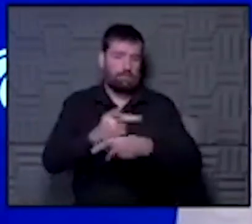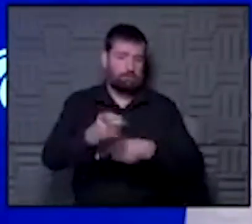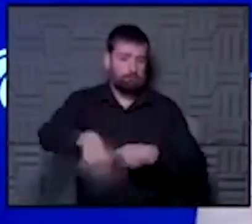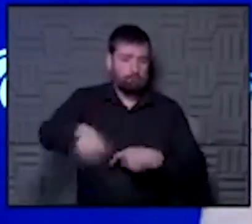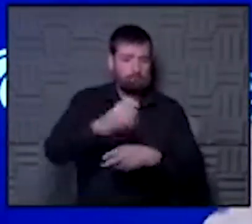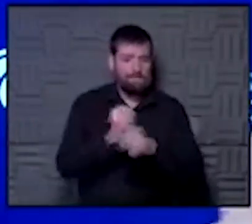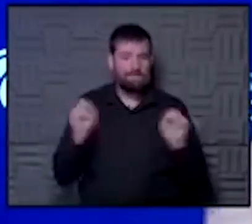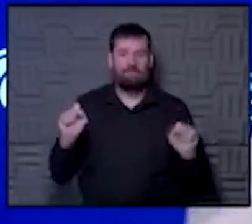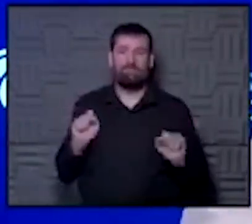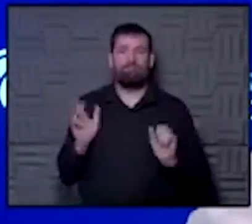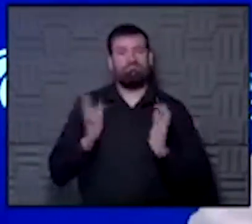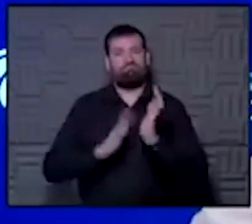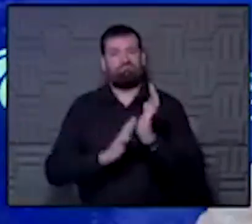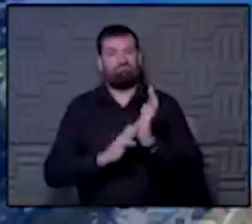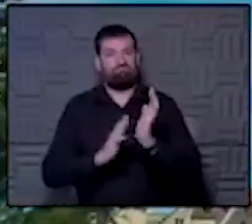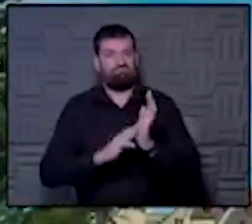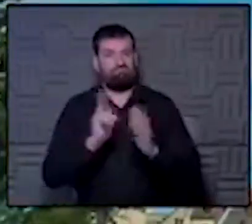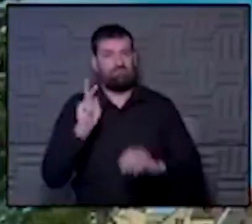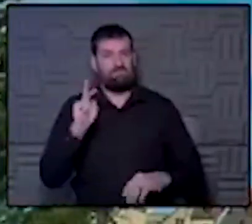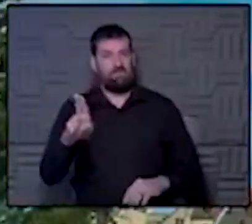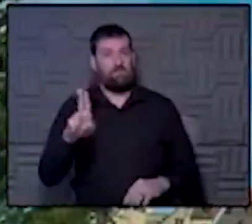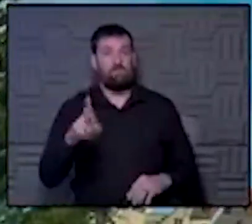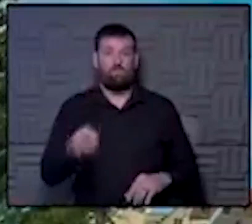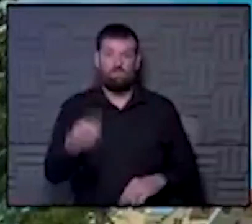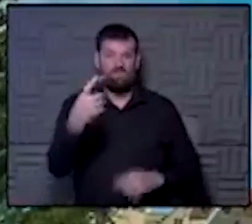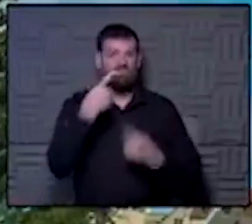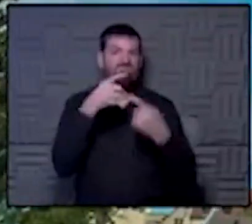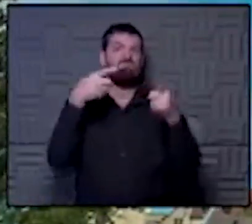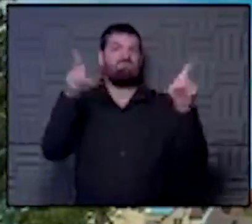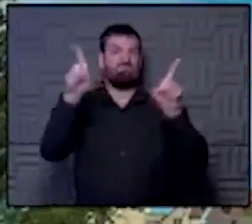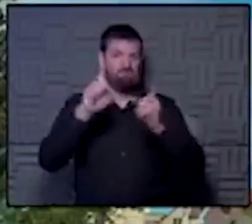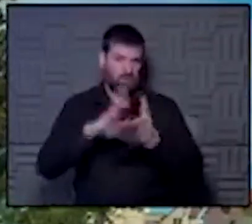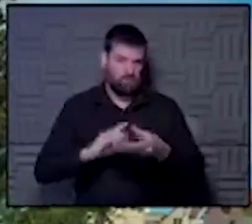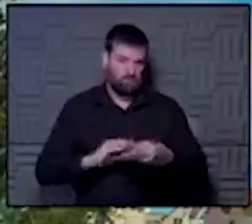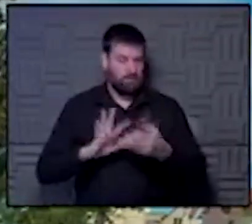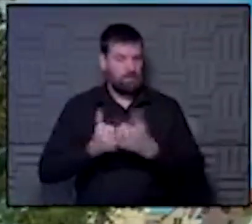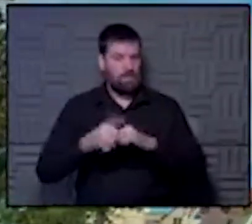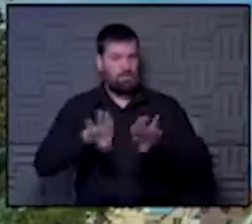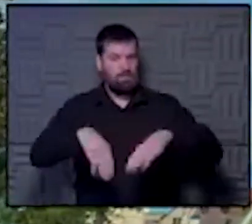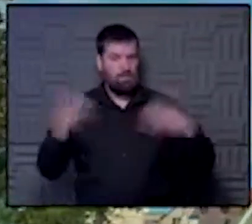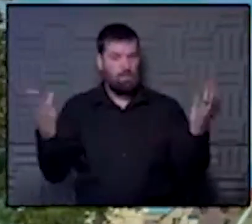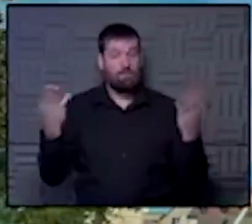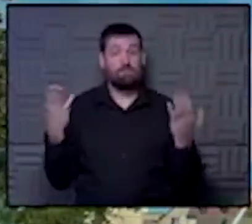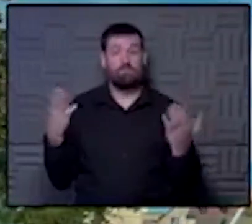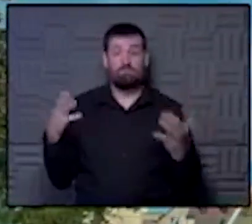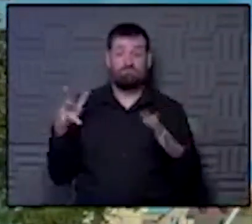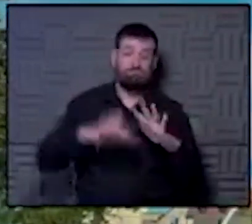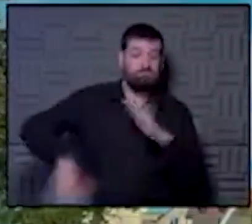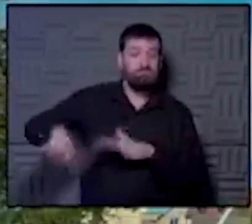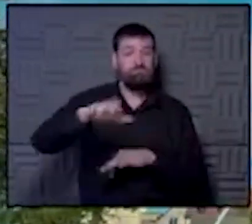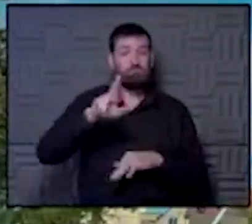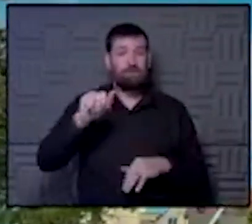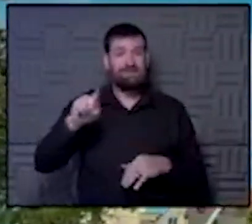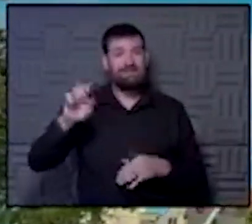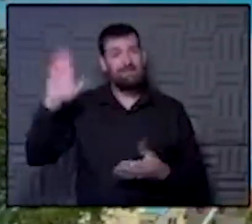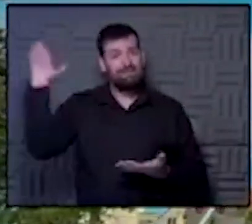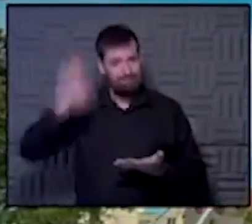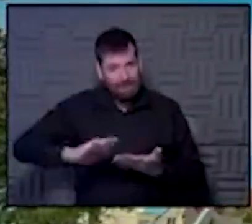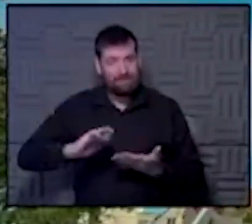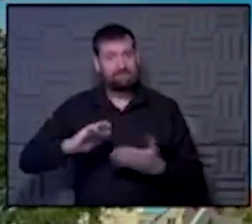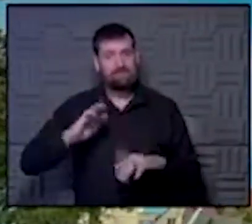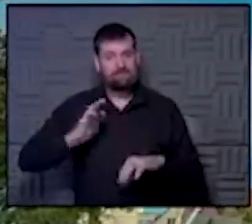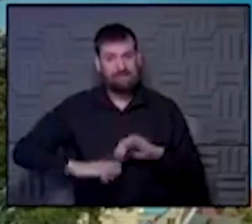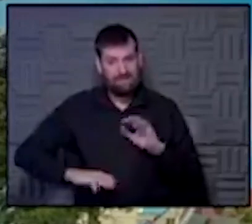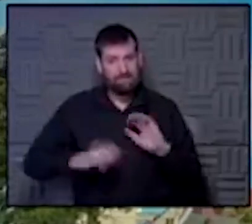just hats off to KU Lawrence, because I think it's one of the success stories of how to open a school, that the prevalence rate on the campus is slower than the prevalence rate